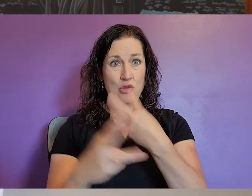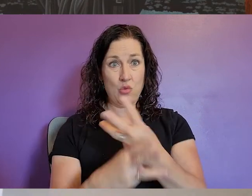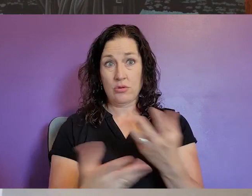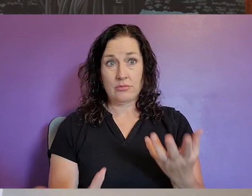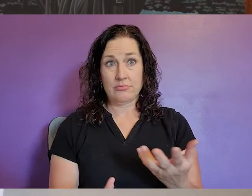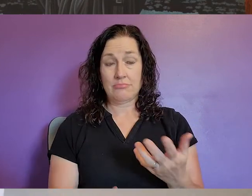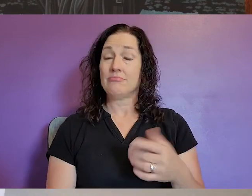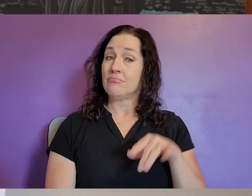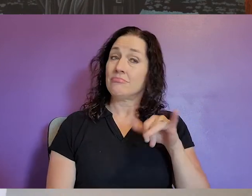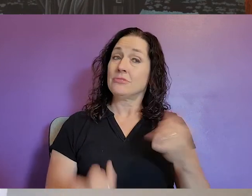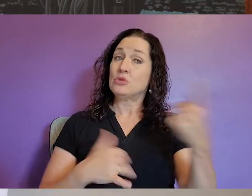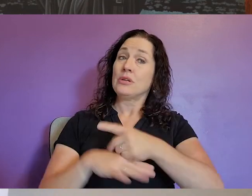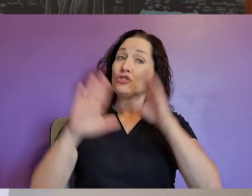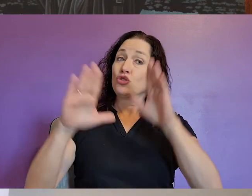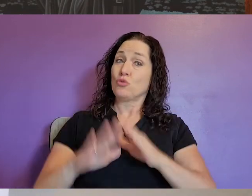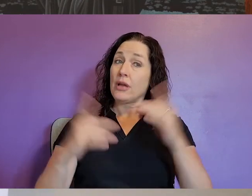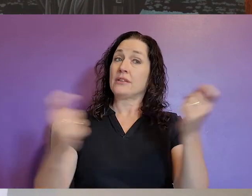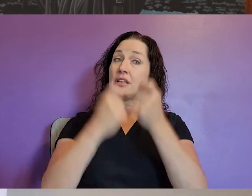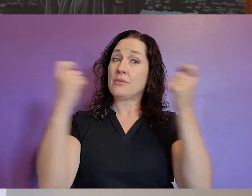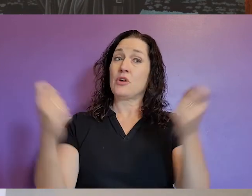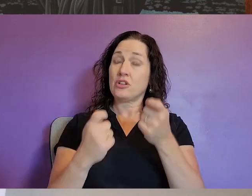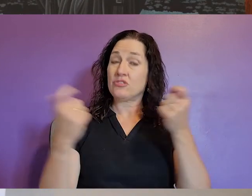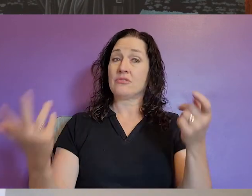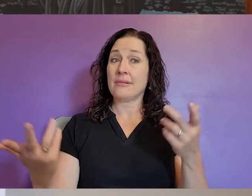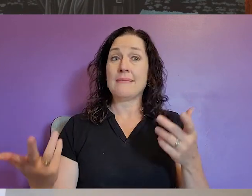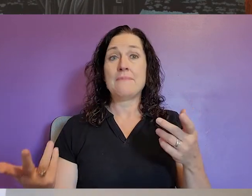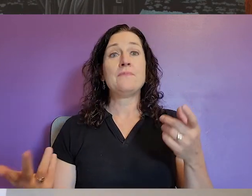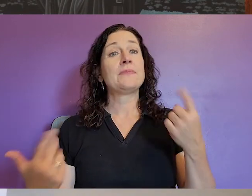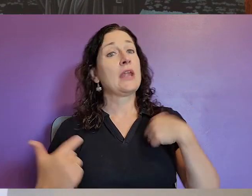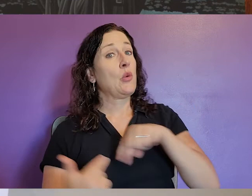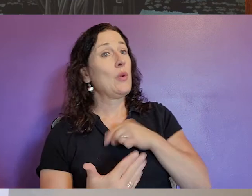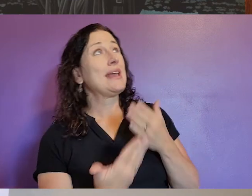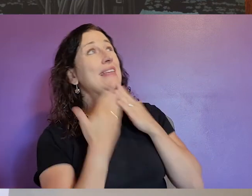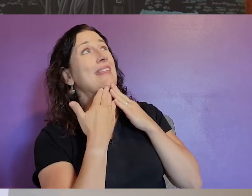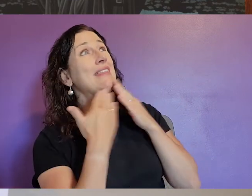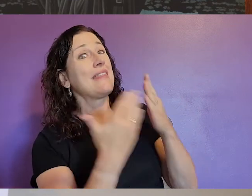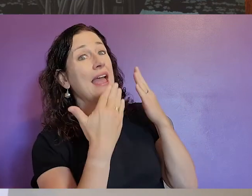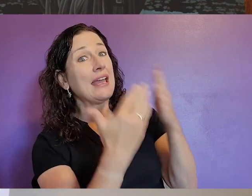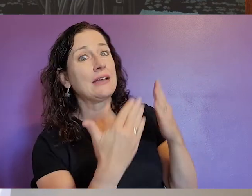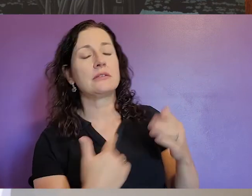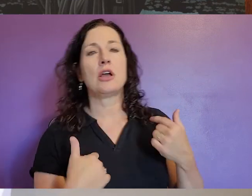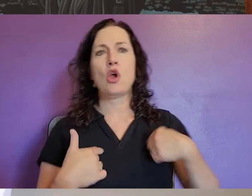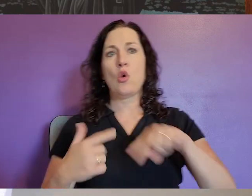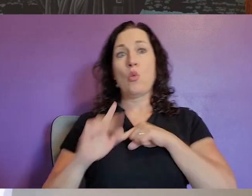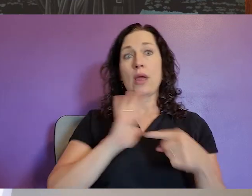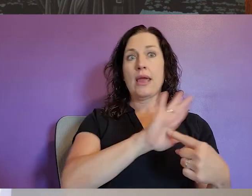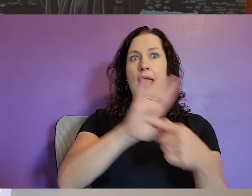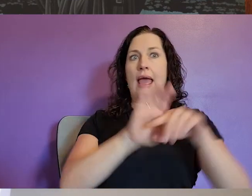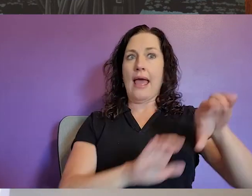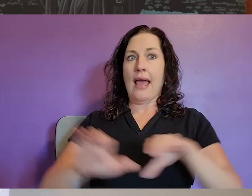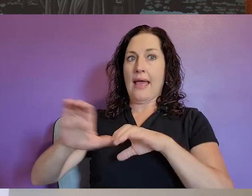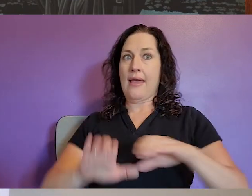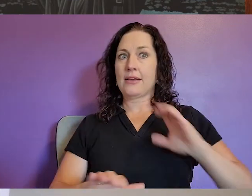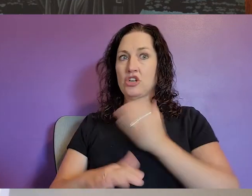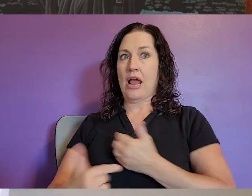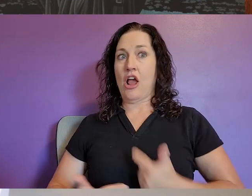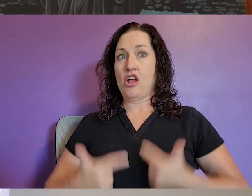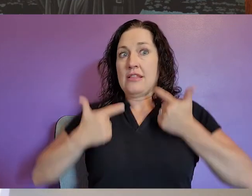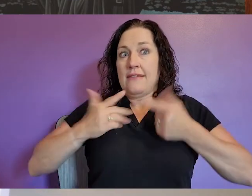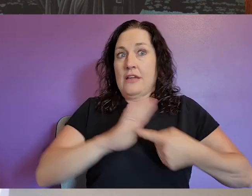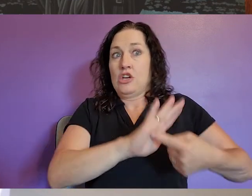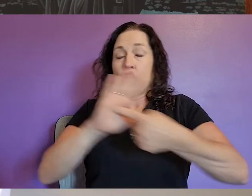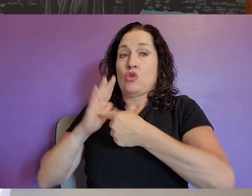world. It's a great feast day today. We have a way of giving thanks. We have a way of living thanks.